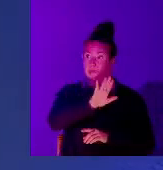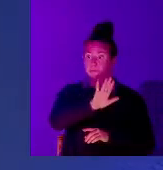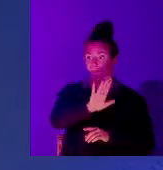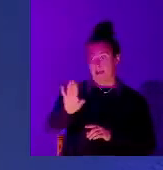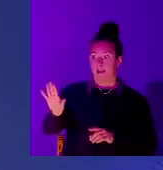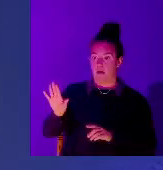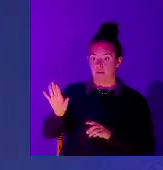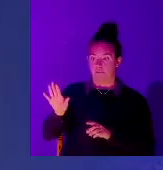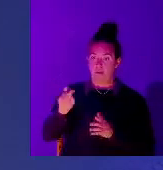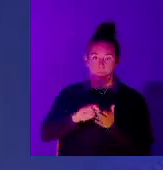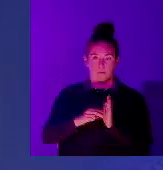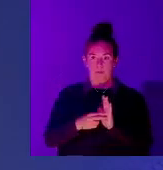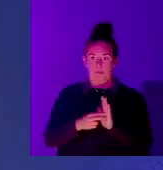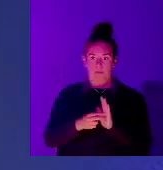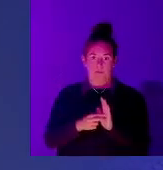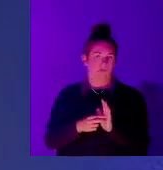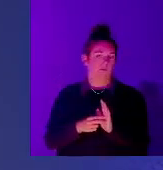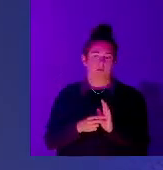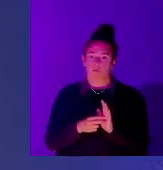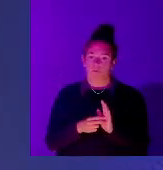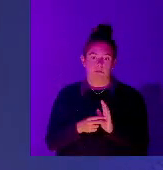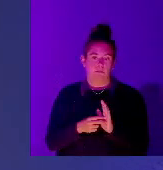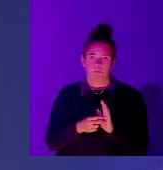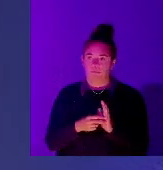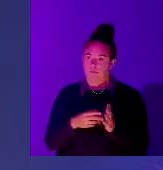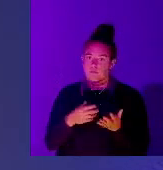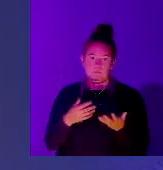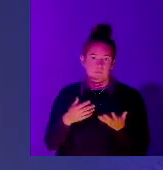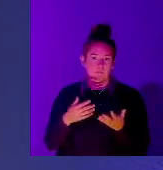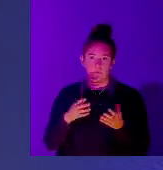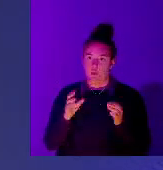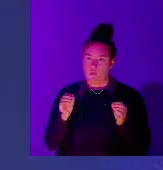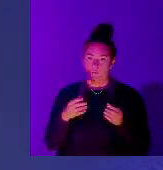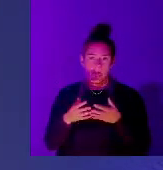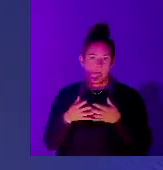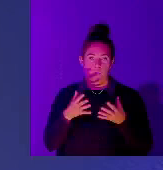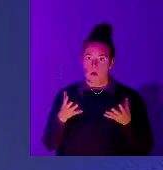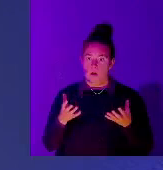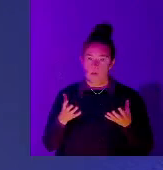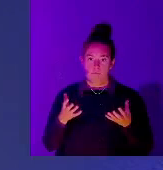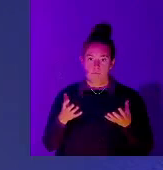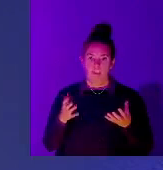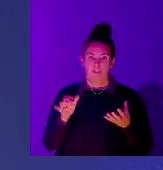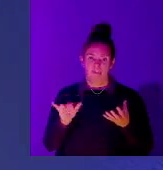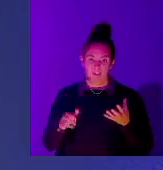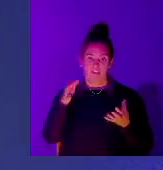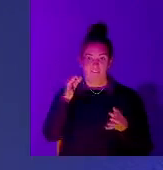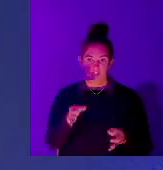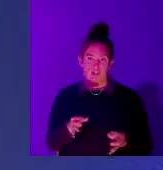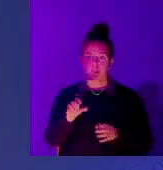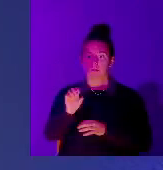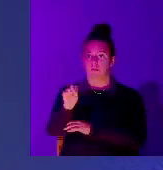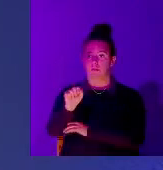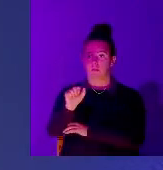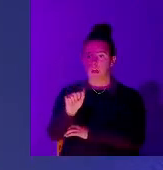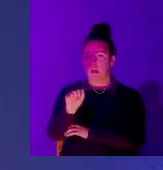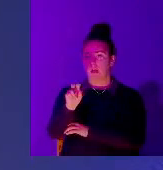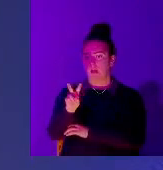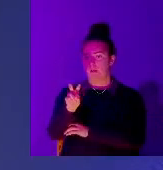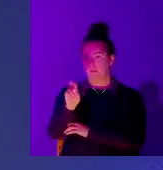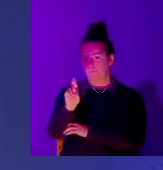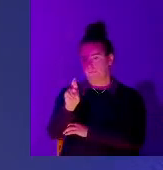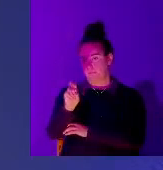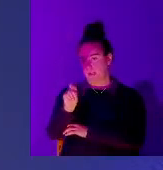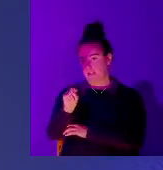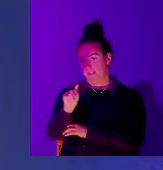circumstances. That's the definition of sovereignty. In Isaiah 42, verse 8, God